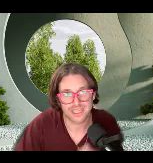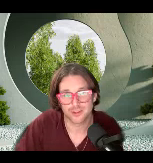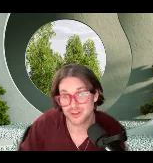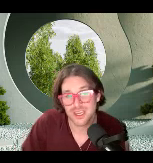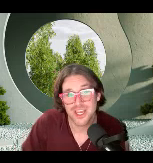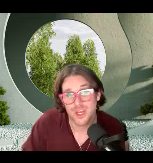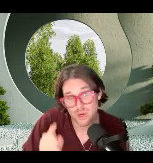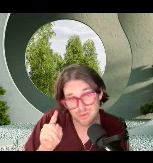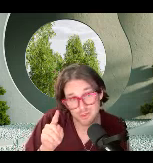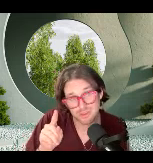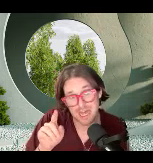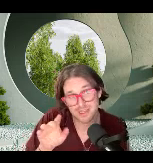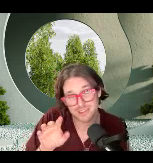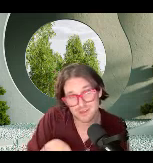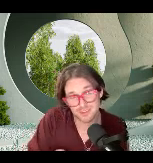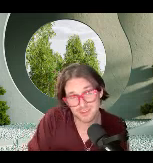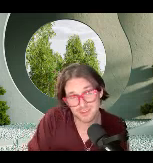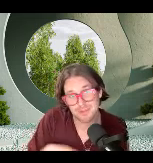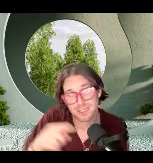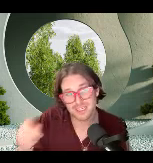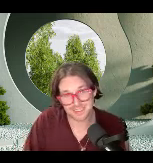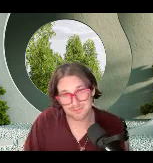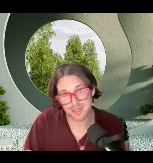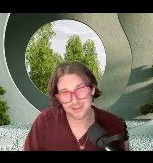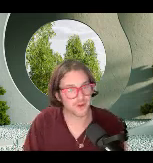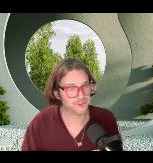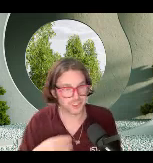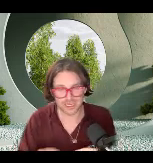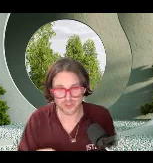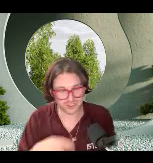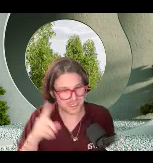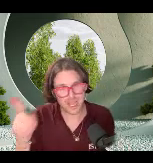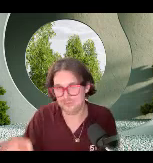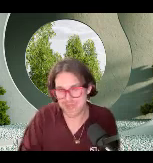when we design learning? We will tackle this topic next month.